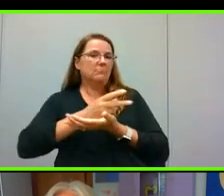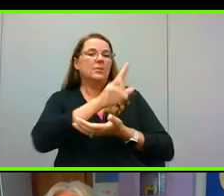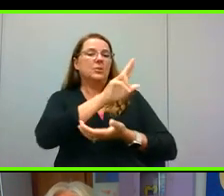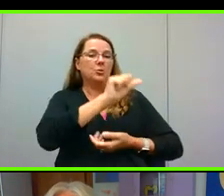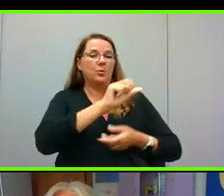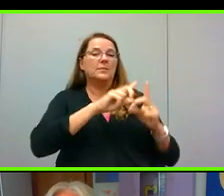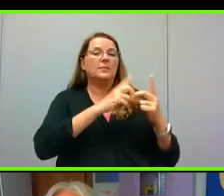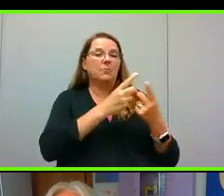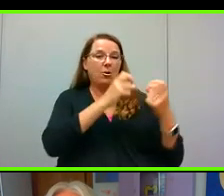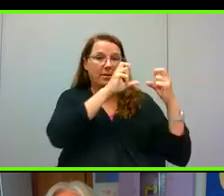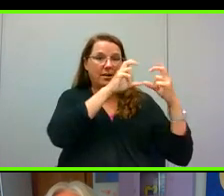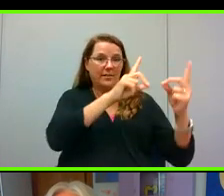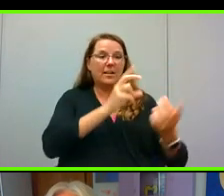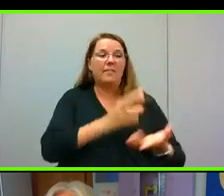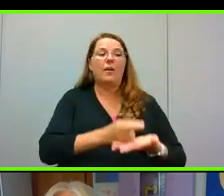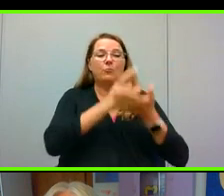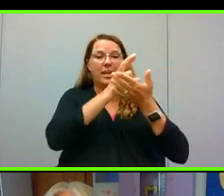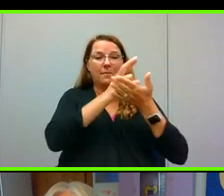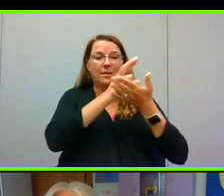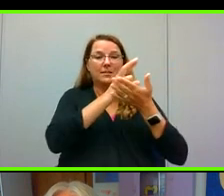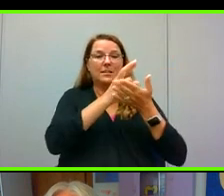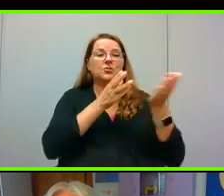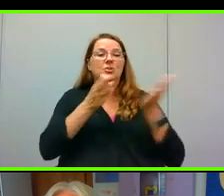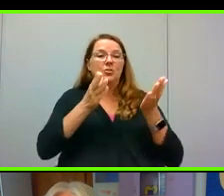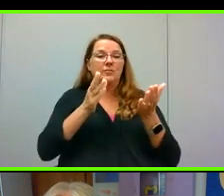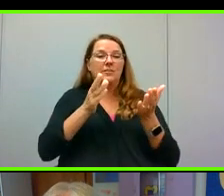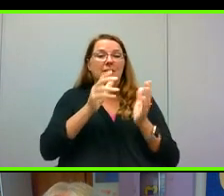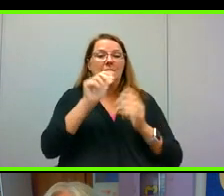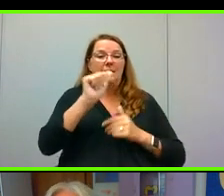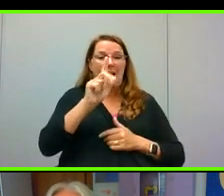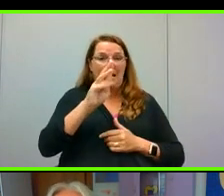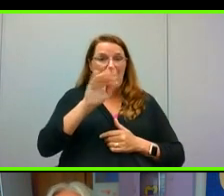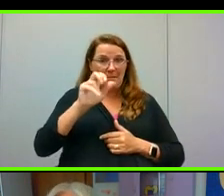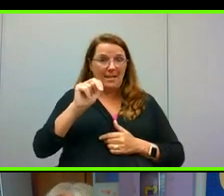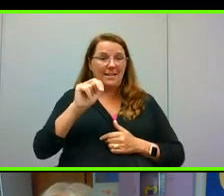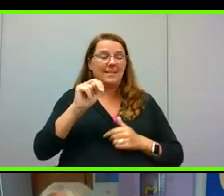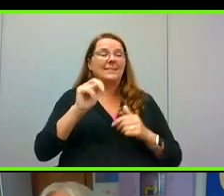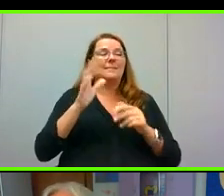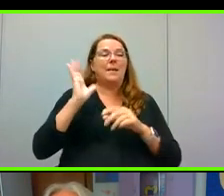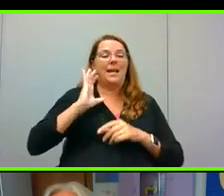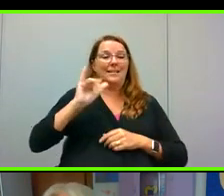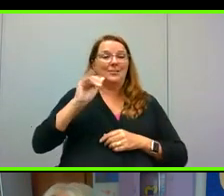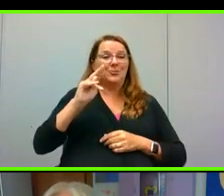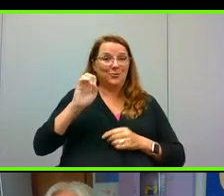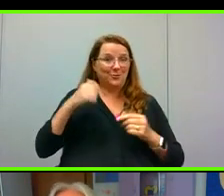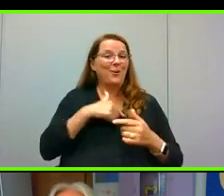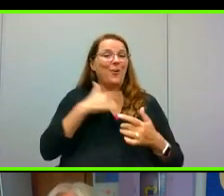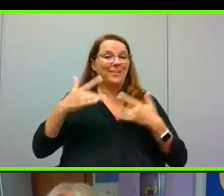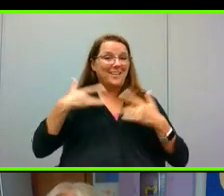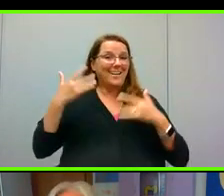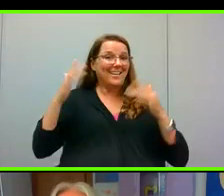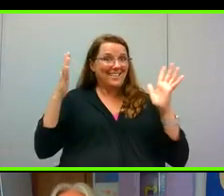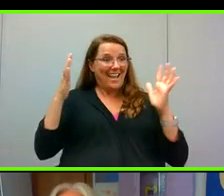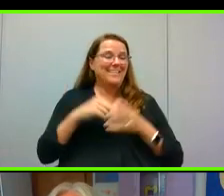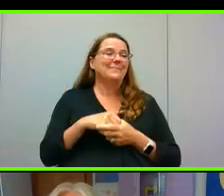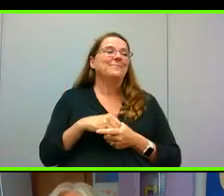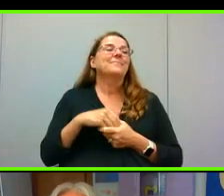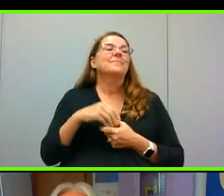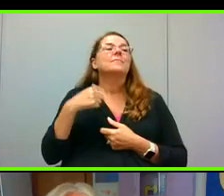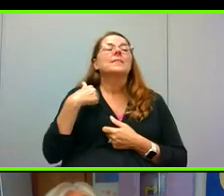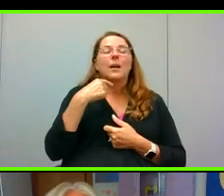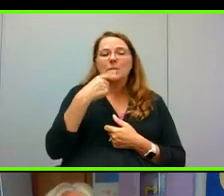the Rehabilitation Services Administration back in late June. So we're very excited, yay. But I'll tell you a